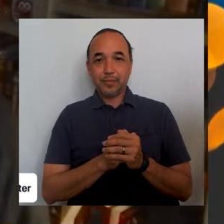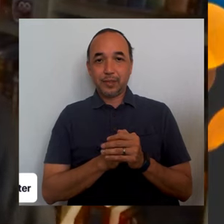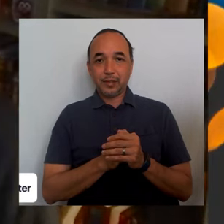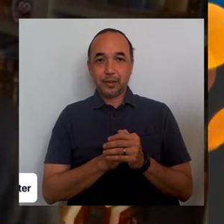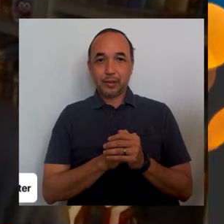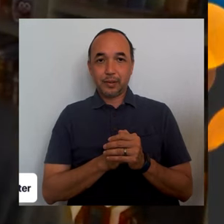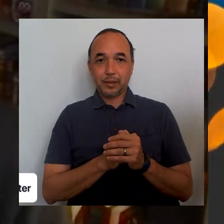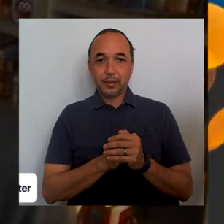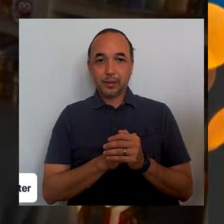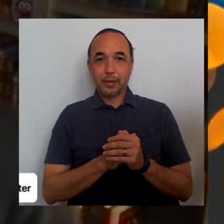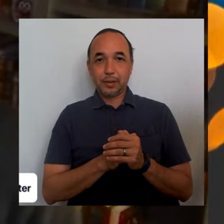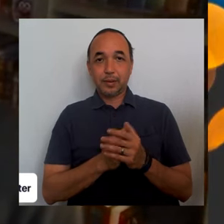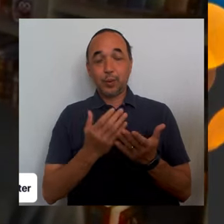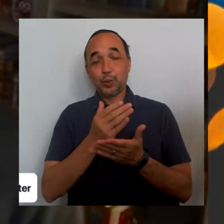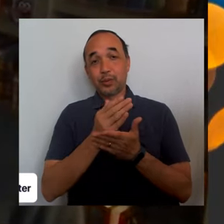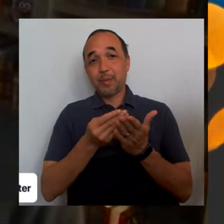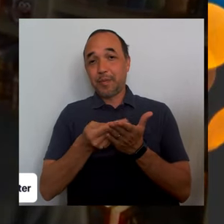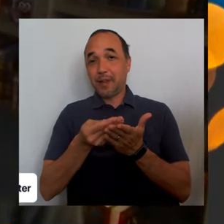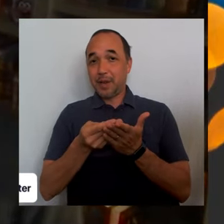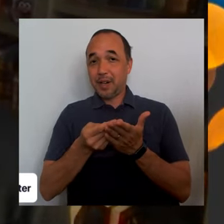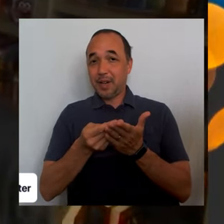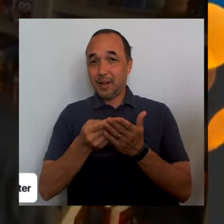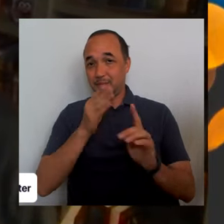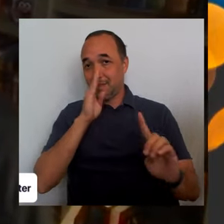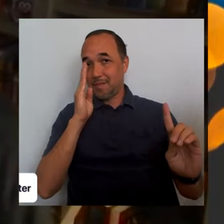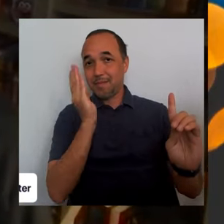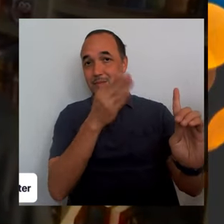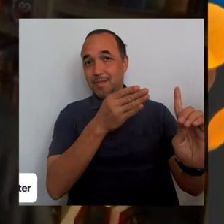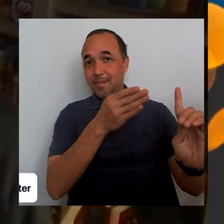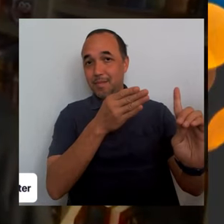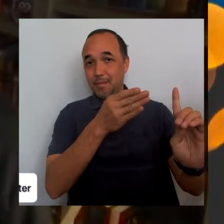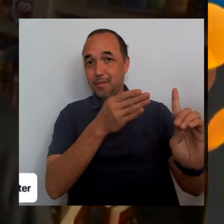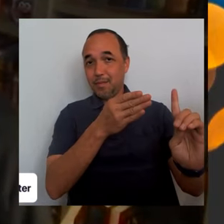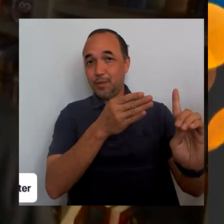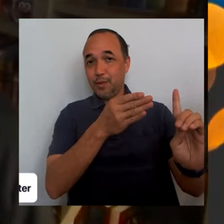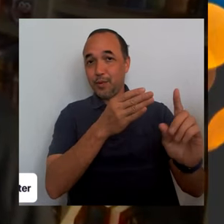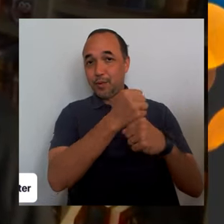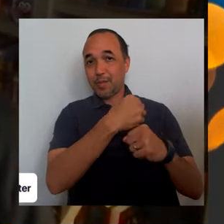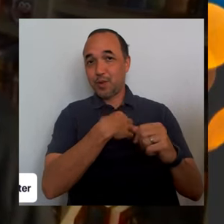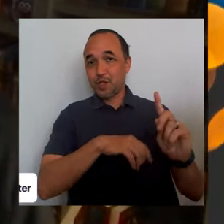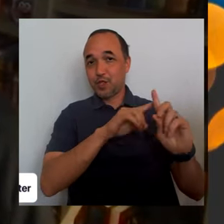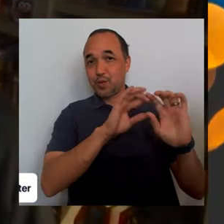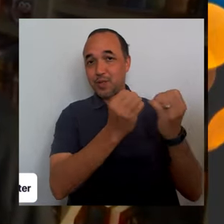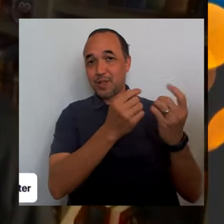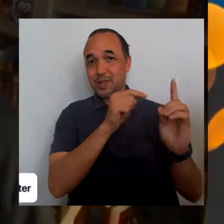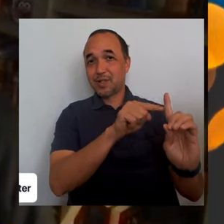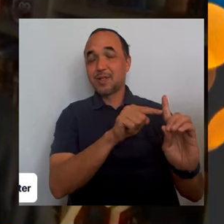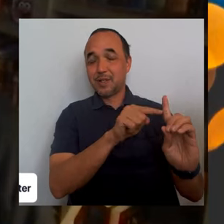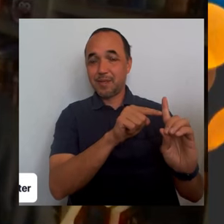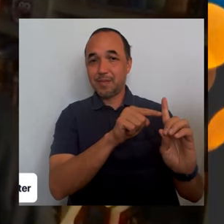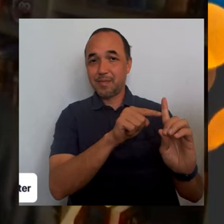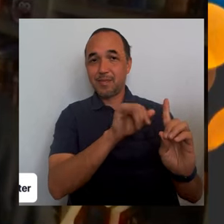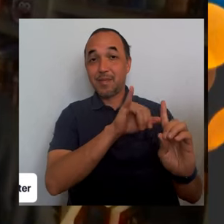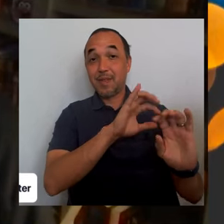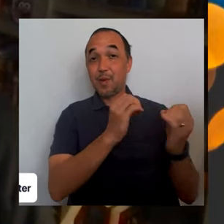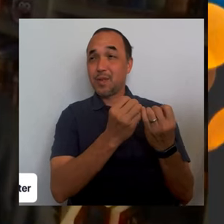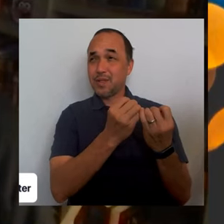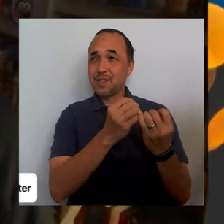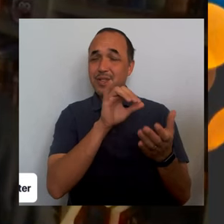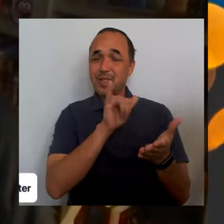proceeds. Some of the proceeds from that will go straight to that charity. And that charity is actually one of the ones